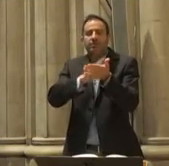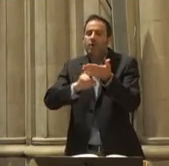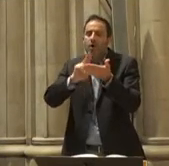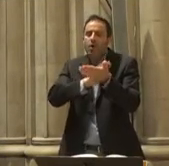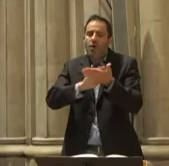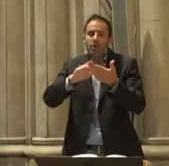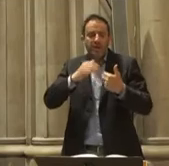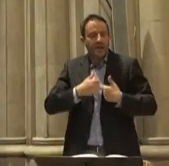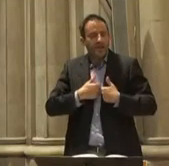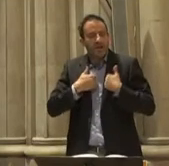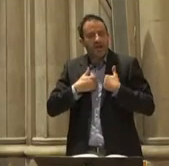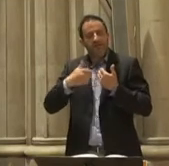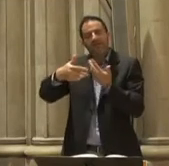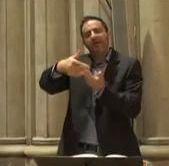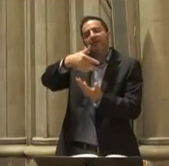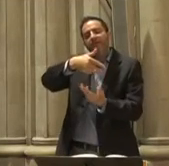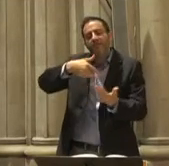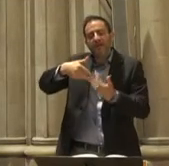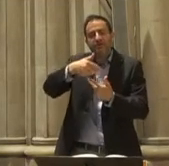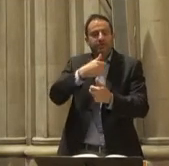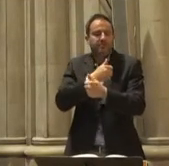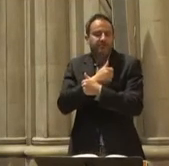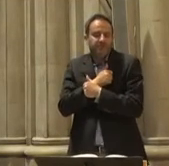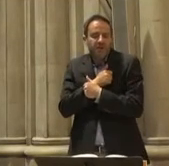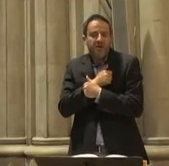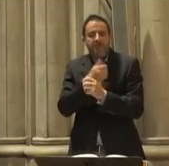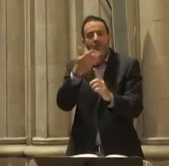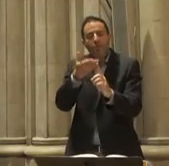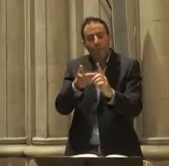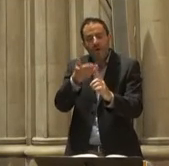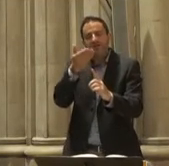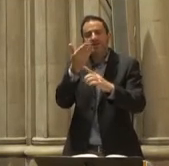fellowship of love that is the Trinity.